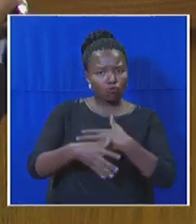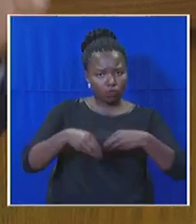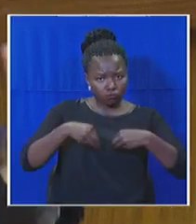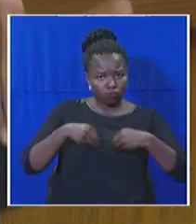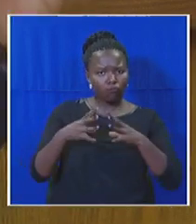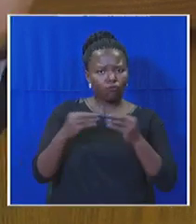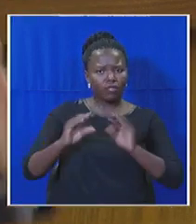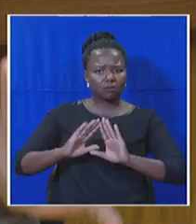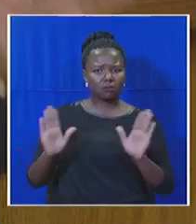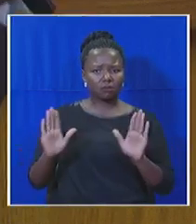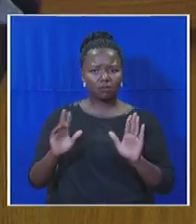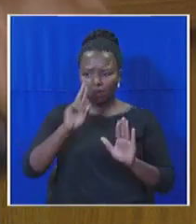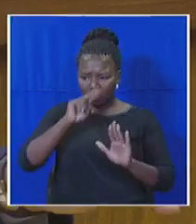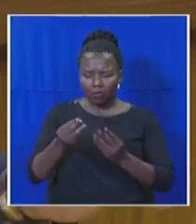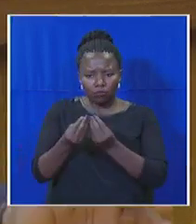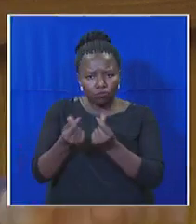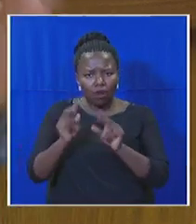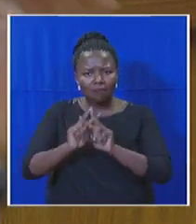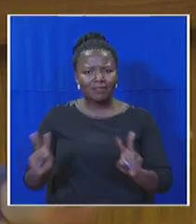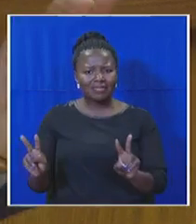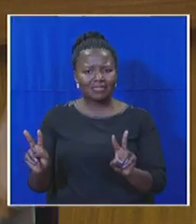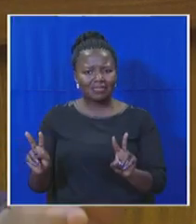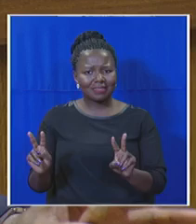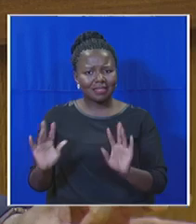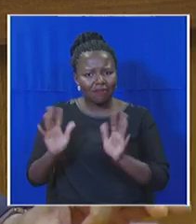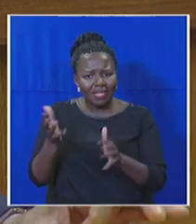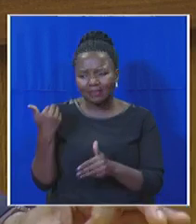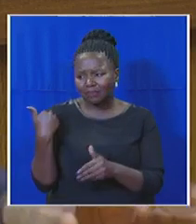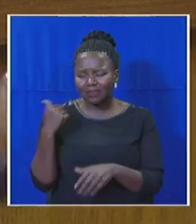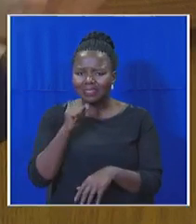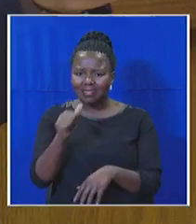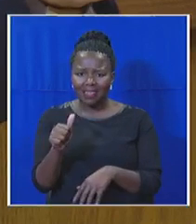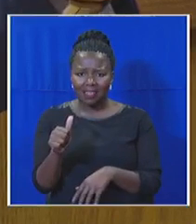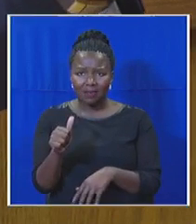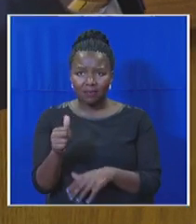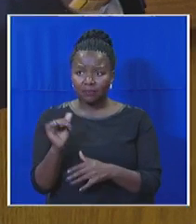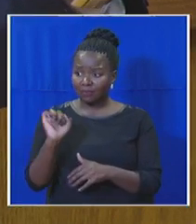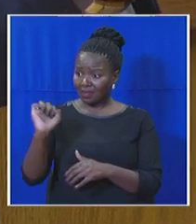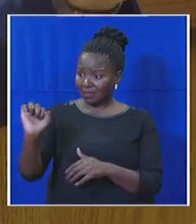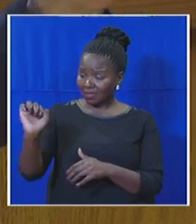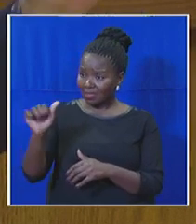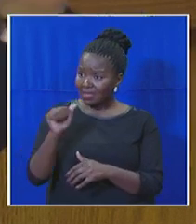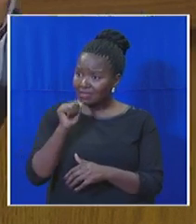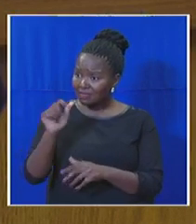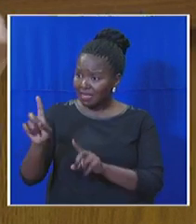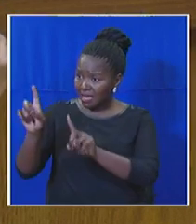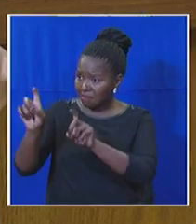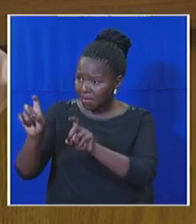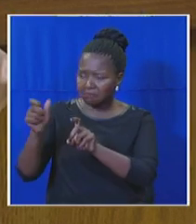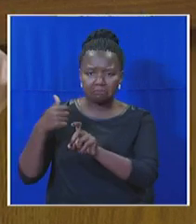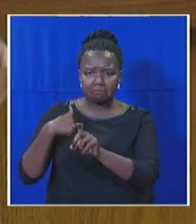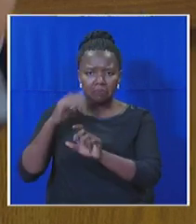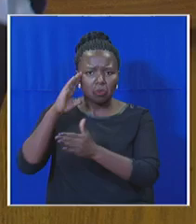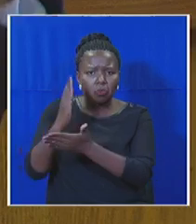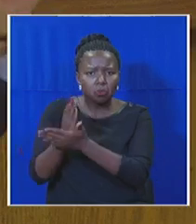must be a peaceful solution there. That's what they are saying. Now, I'm not sure what the honorable member